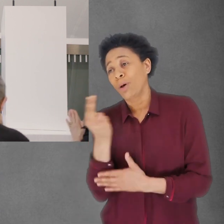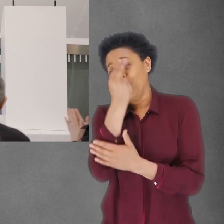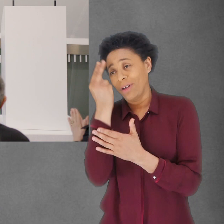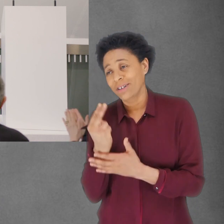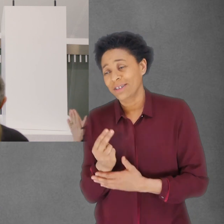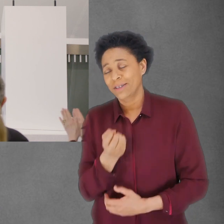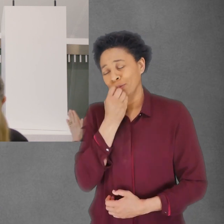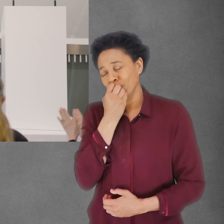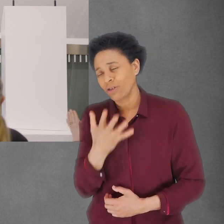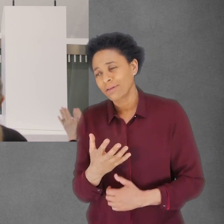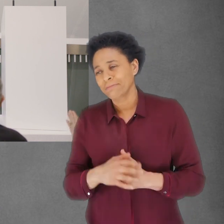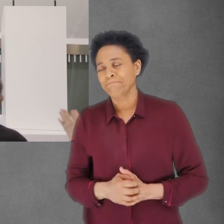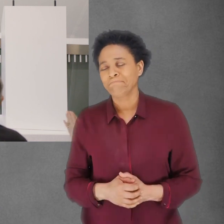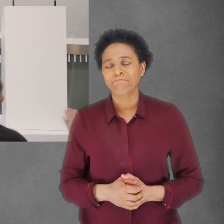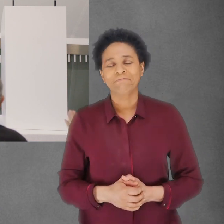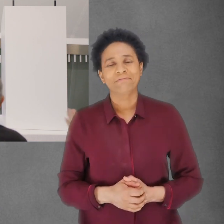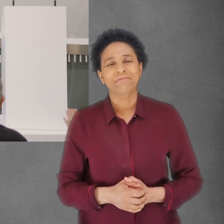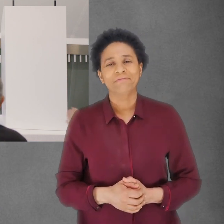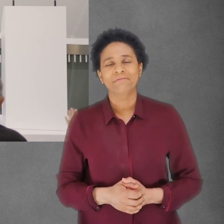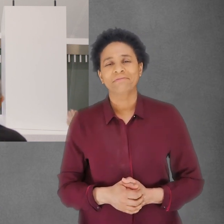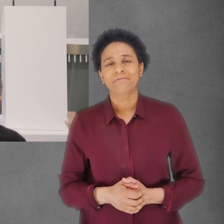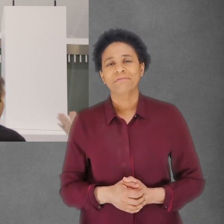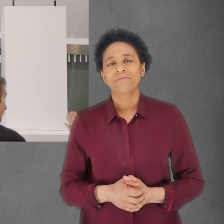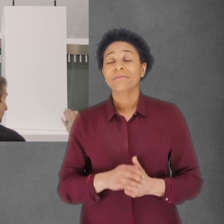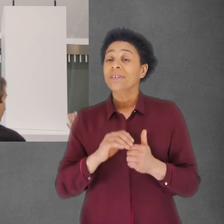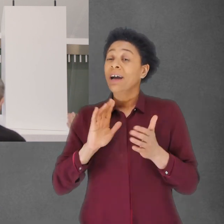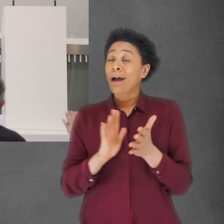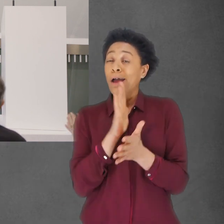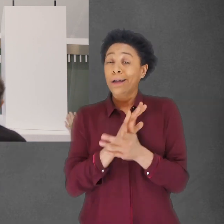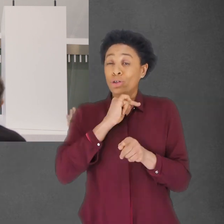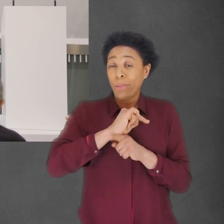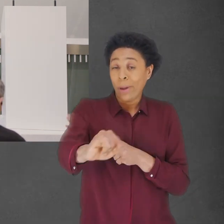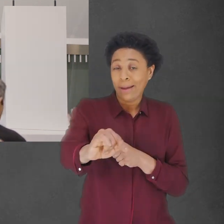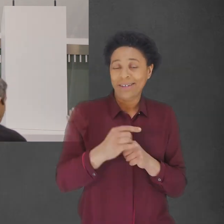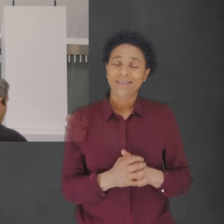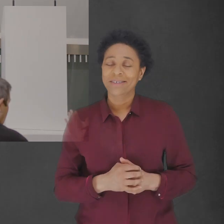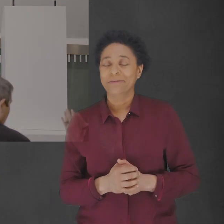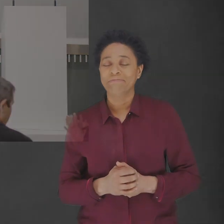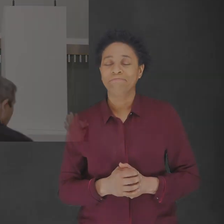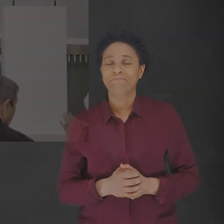And have a great week, everyone.